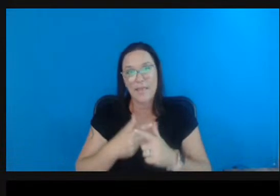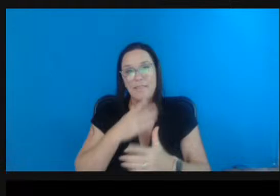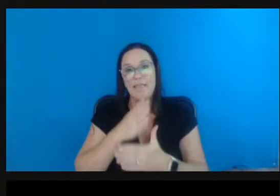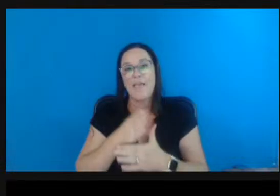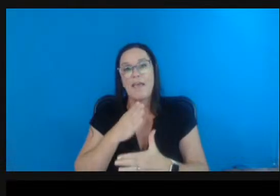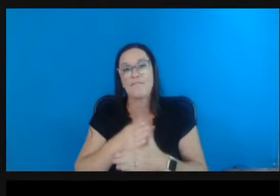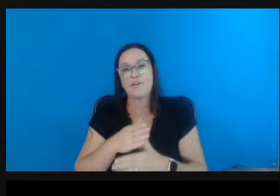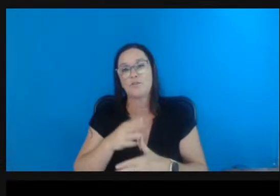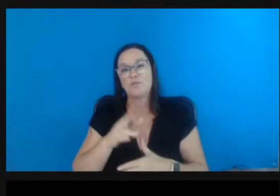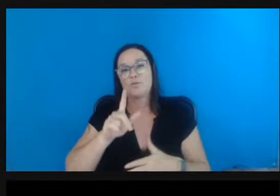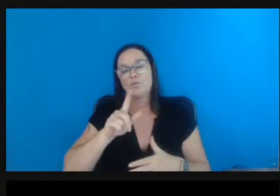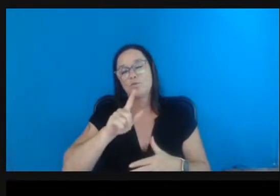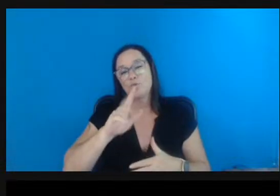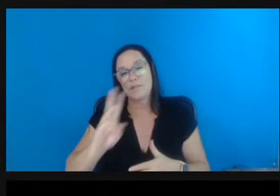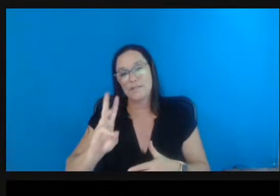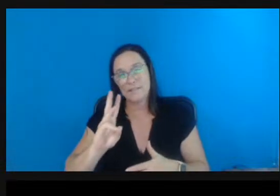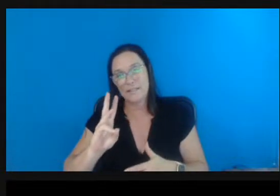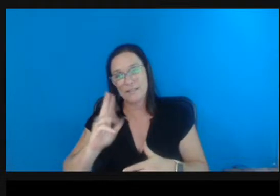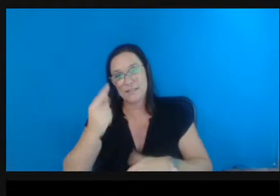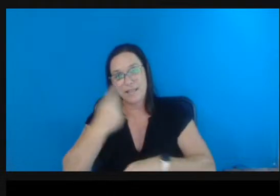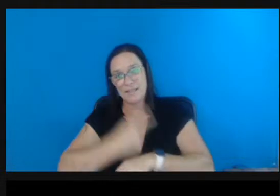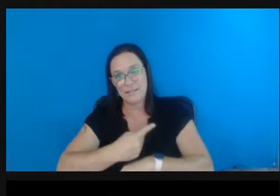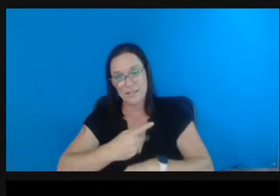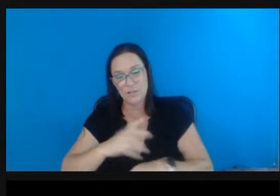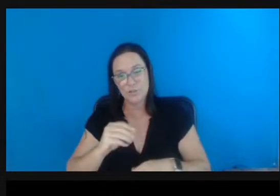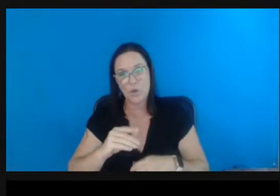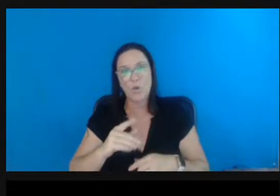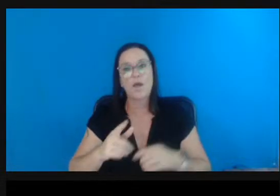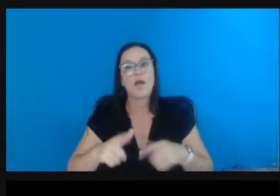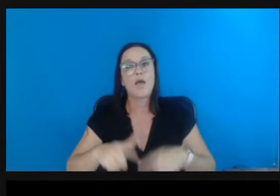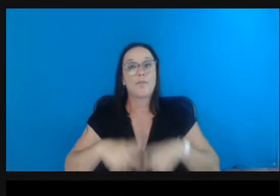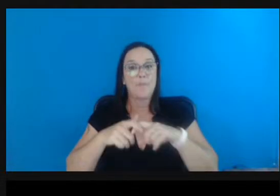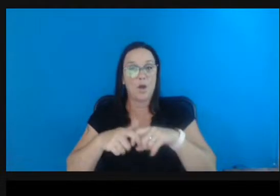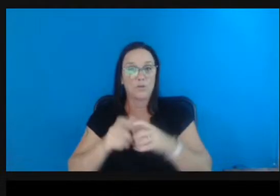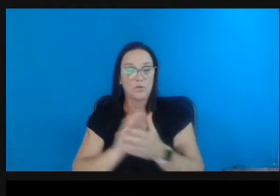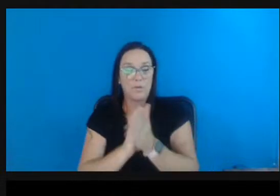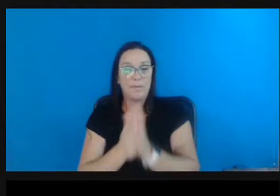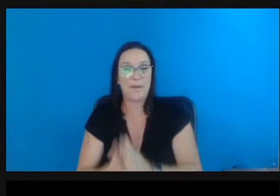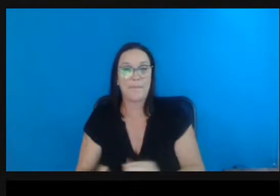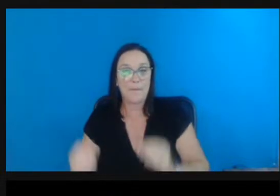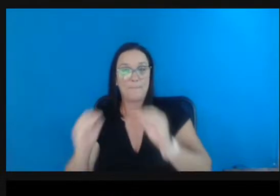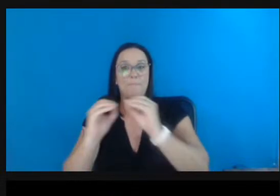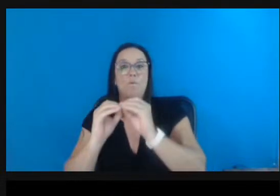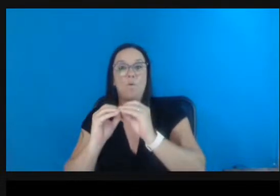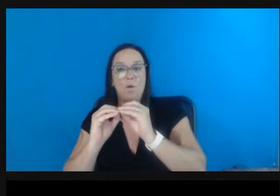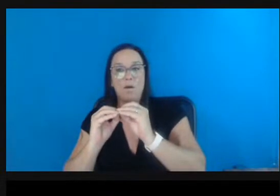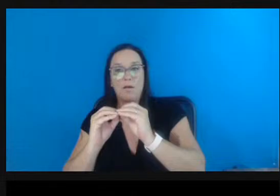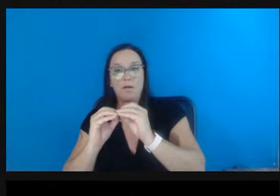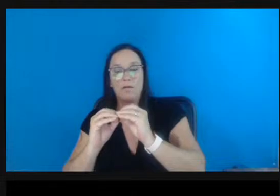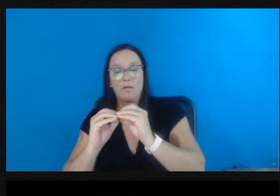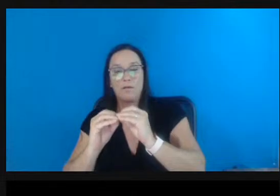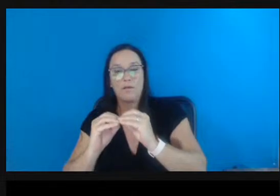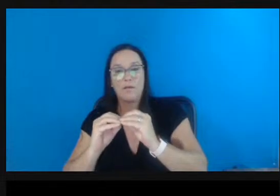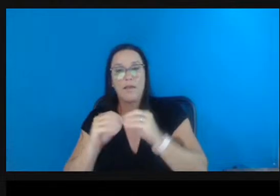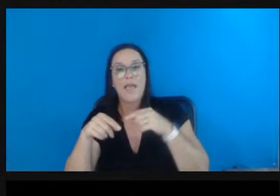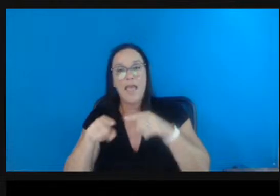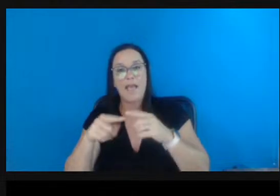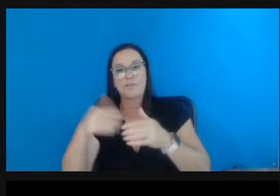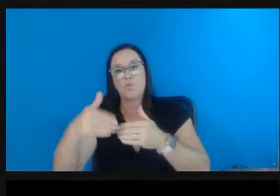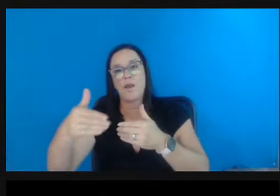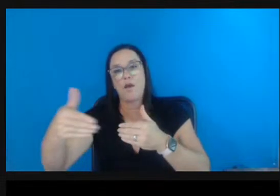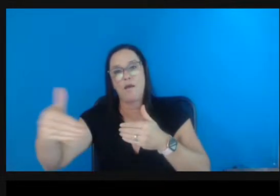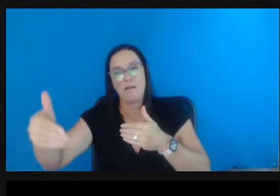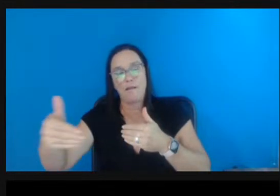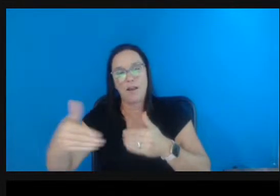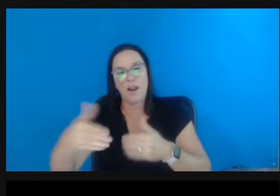26.5 days for the last 27. So the pauses were getting longer with time at Pu'o'o on average, right? On